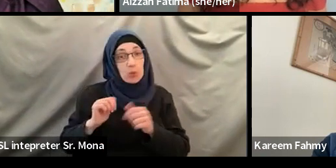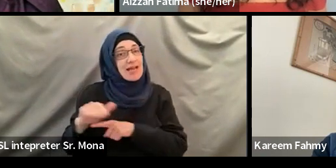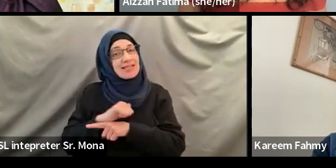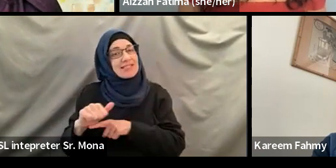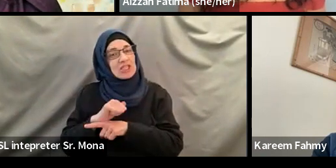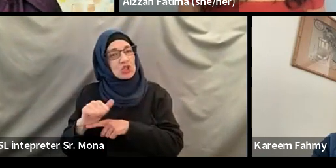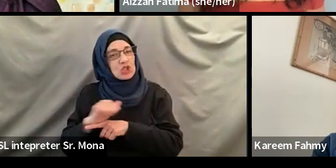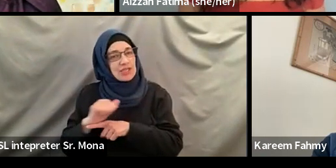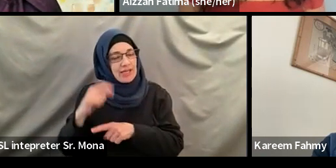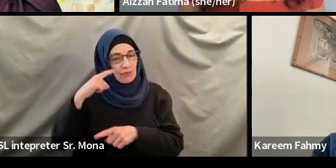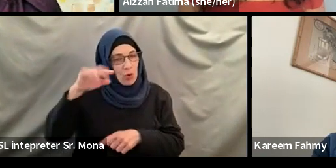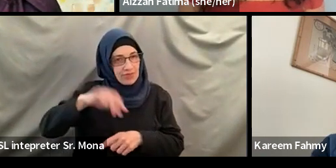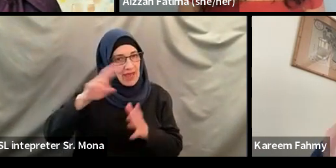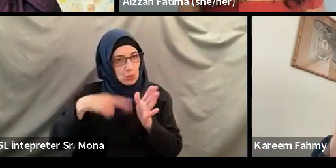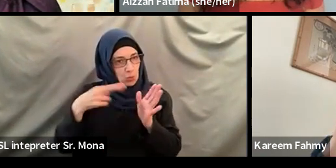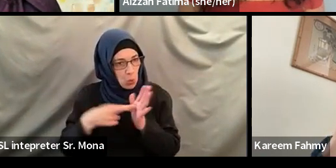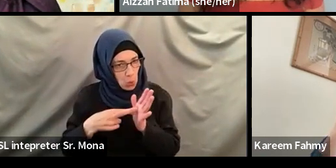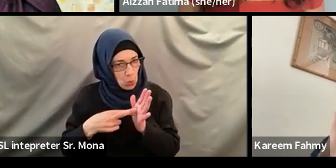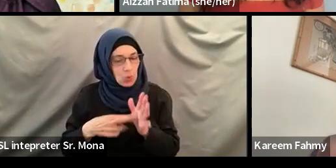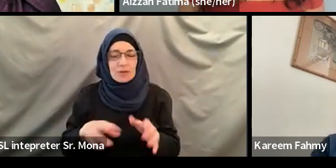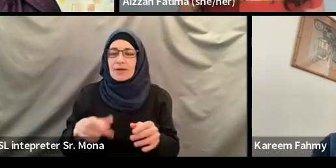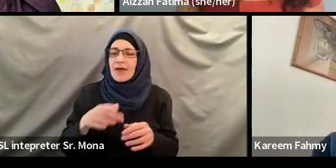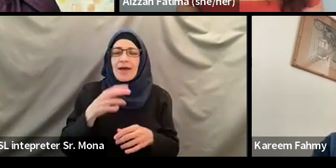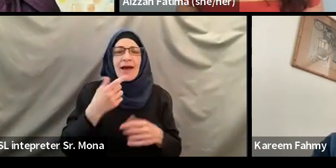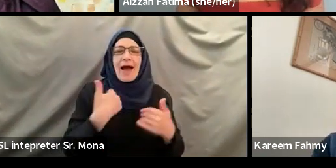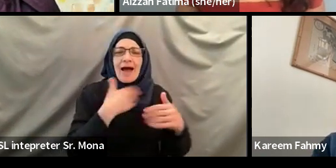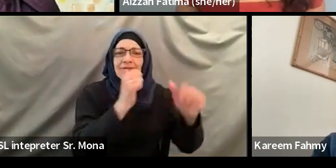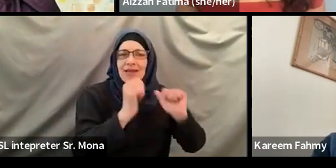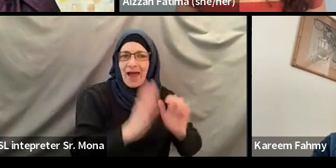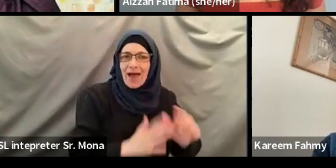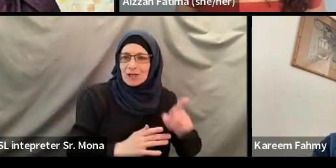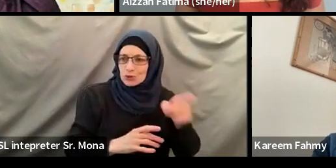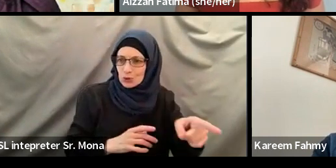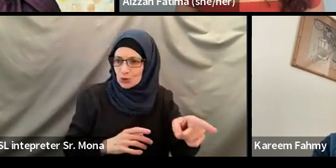scene, like there was an actor who had been understudy